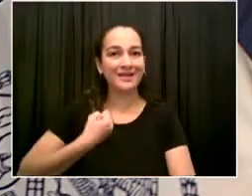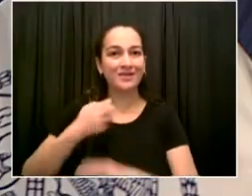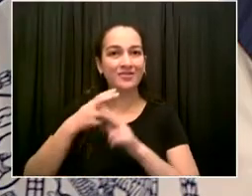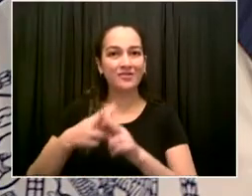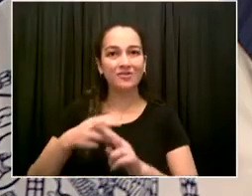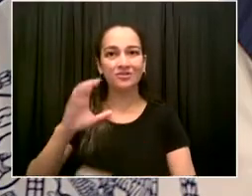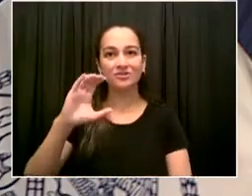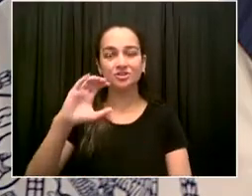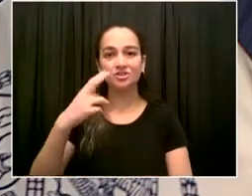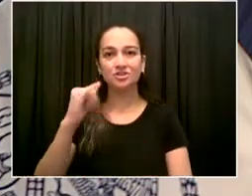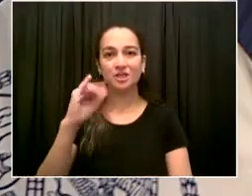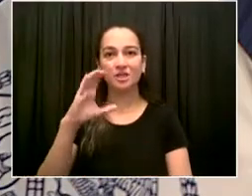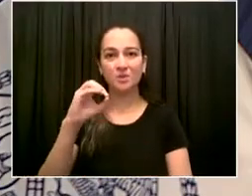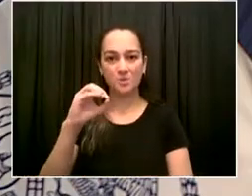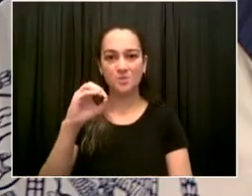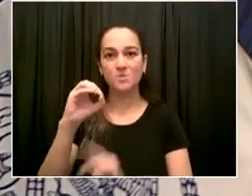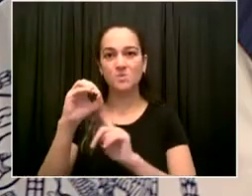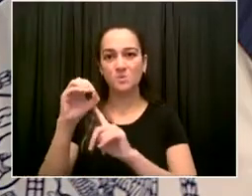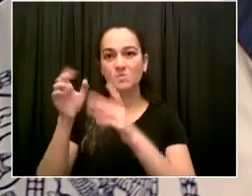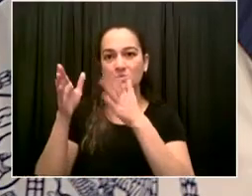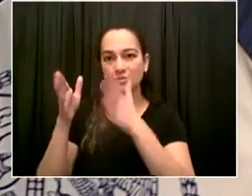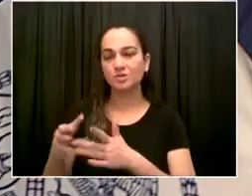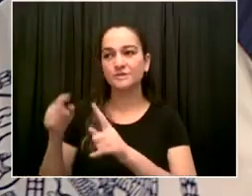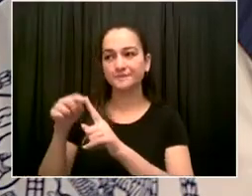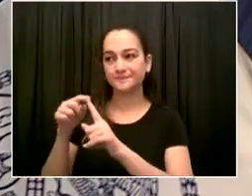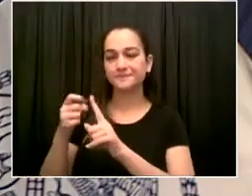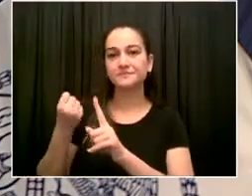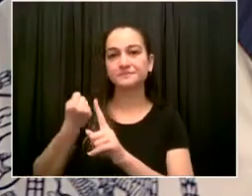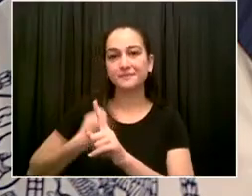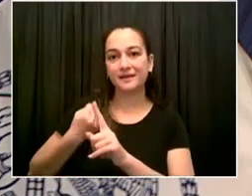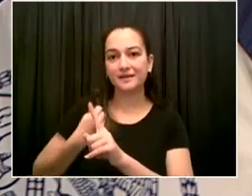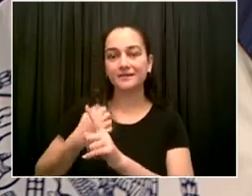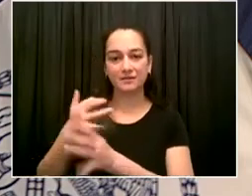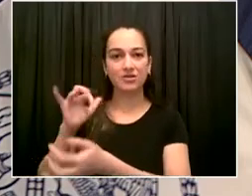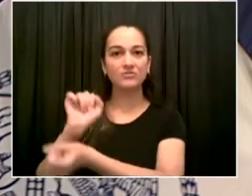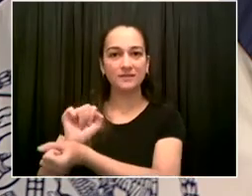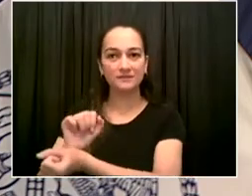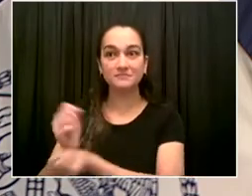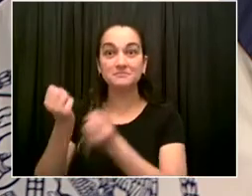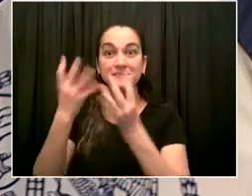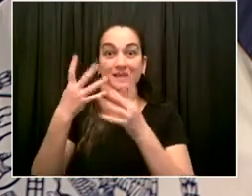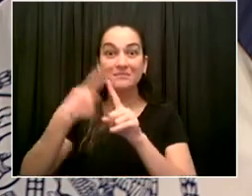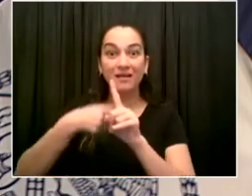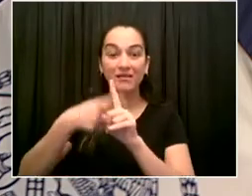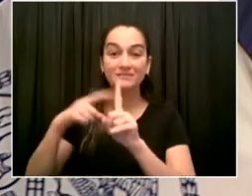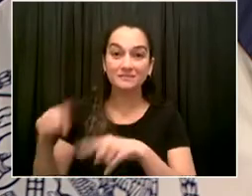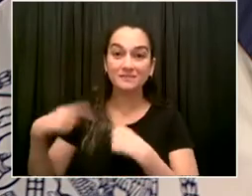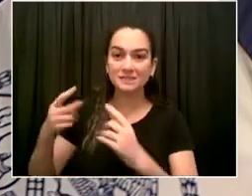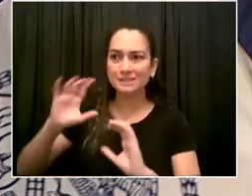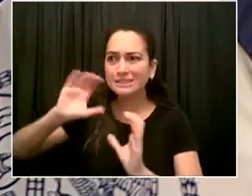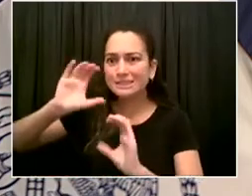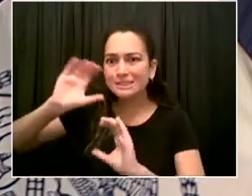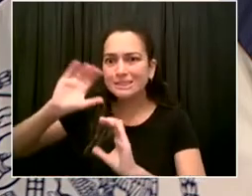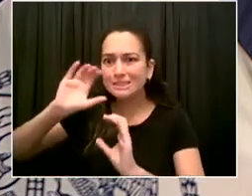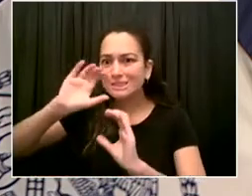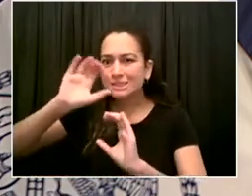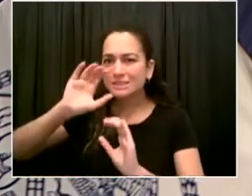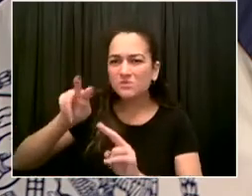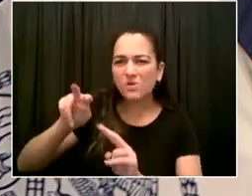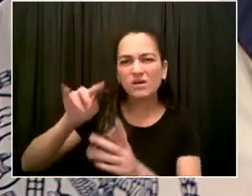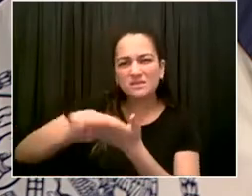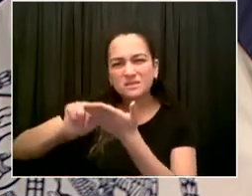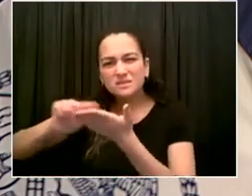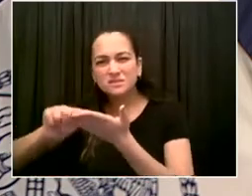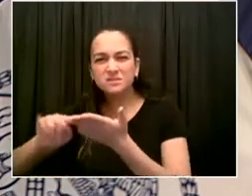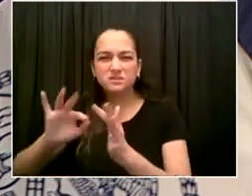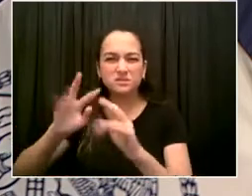months of patient, careful work went into taking a number of criminals off the streets. And this is